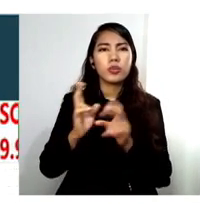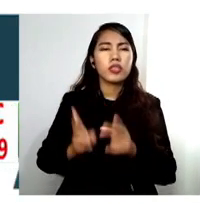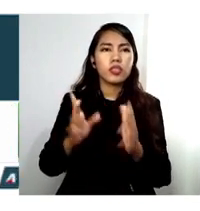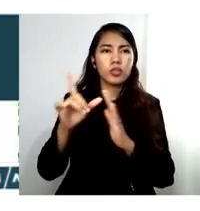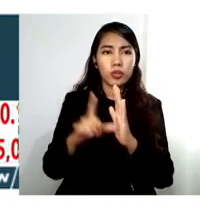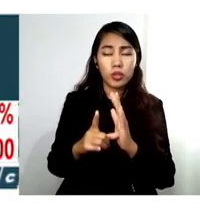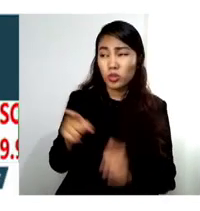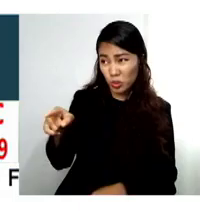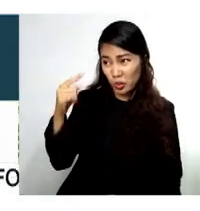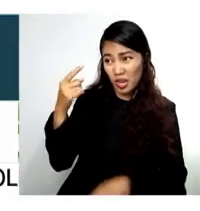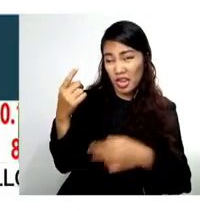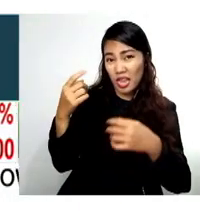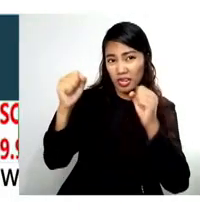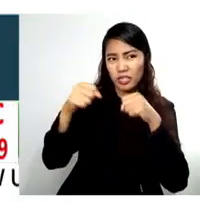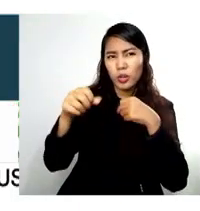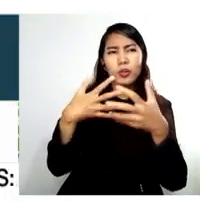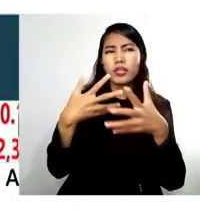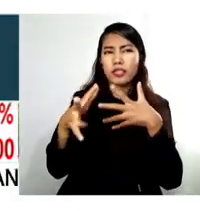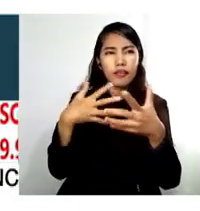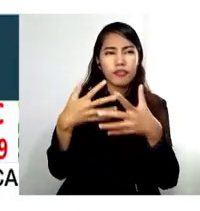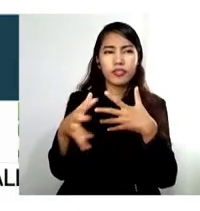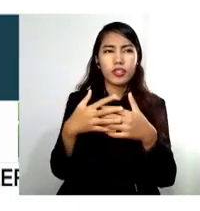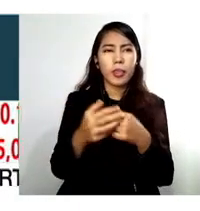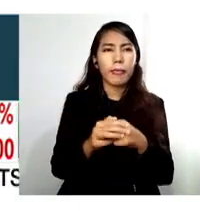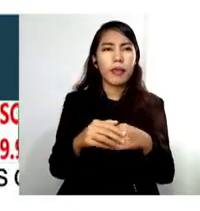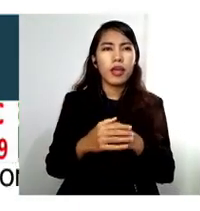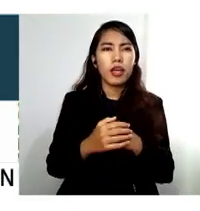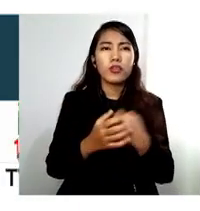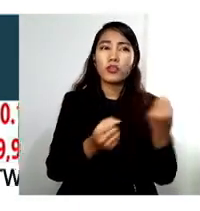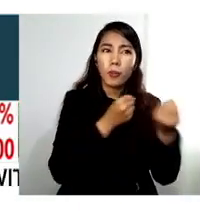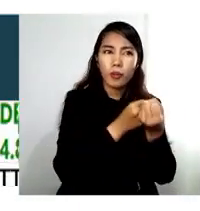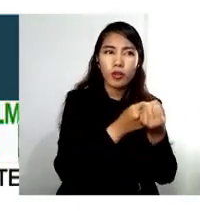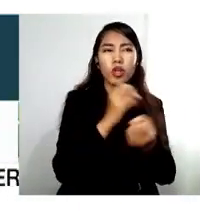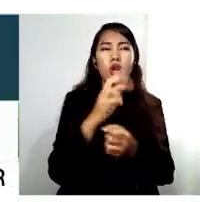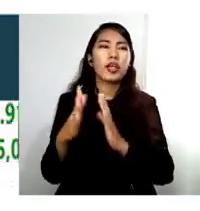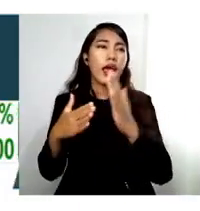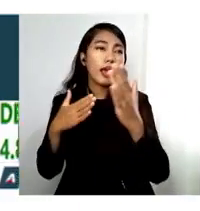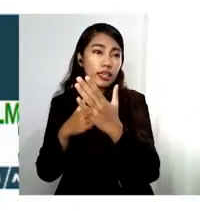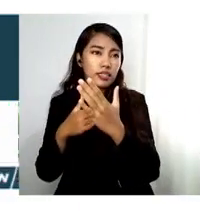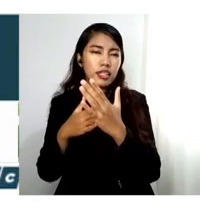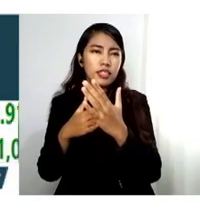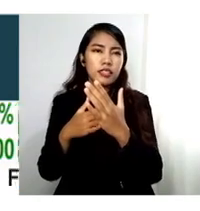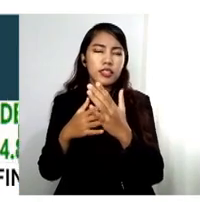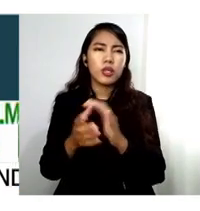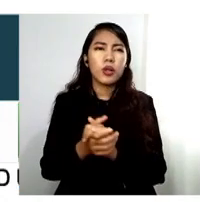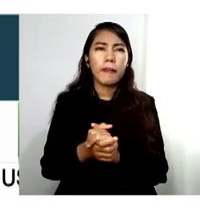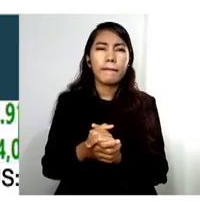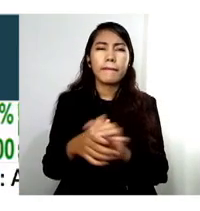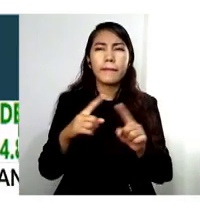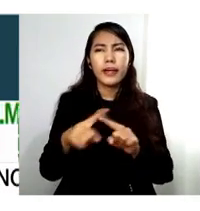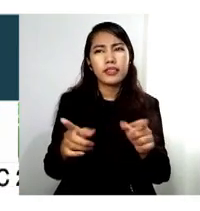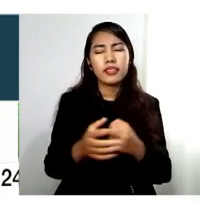that no matter which side you're on, whether you're with the opposition or the government, that what is disturbing here is that